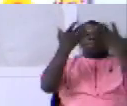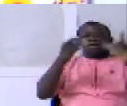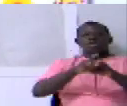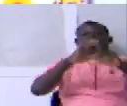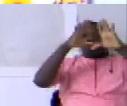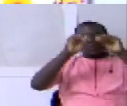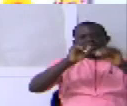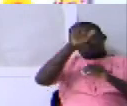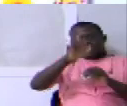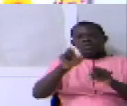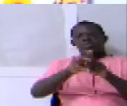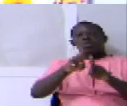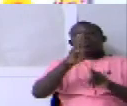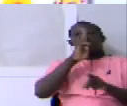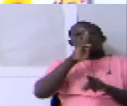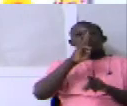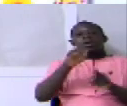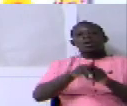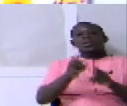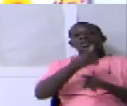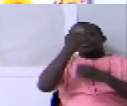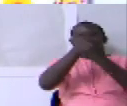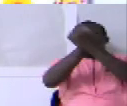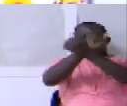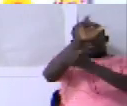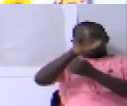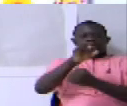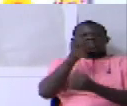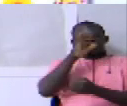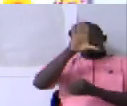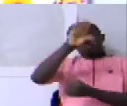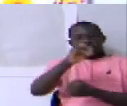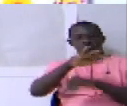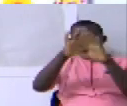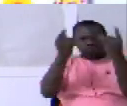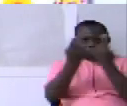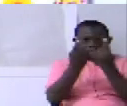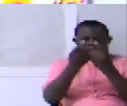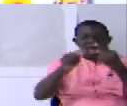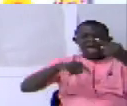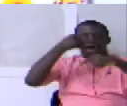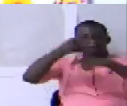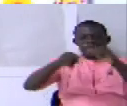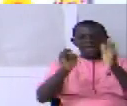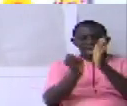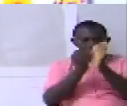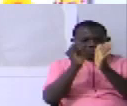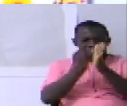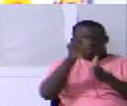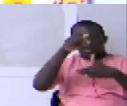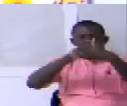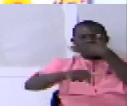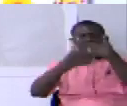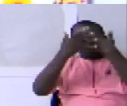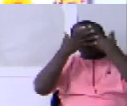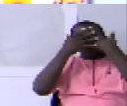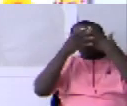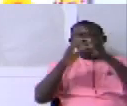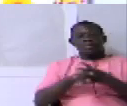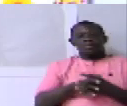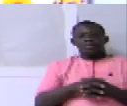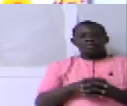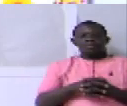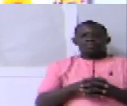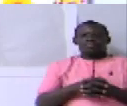by prisoners. Officer Jamal bije kaso lankoli ye tumi. After the investigations in the prisons, ninna takisikisiro ke kaso kono